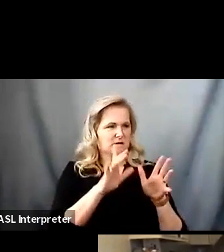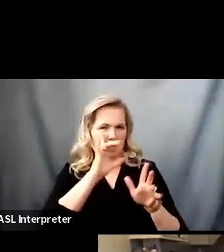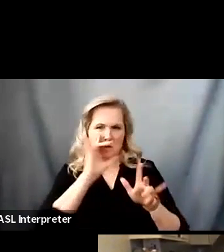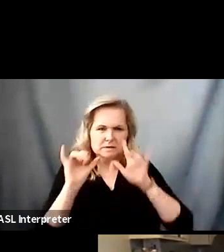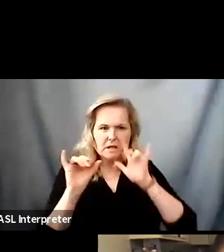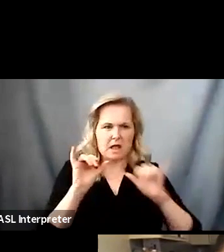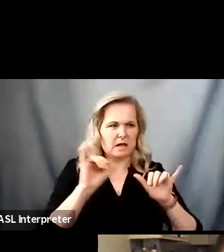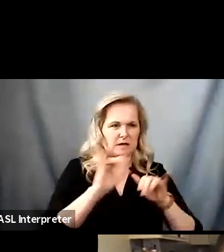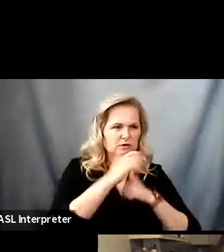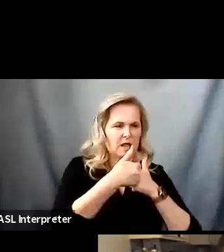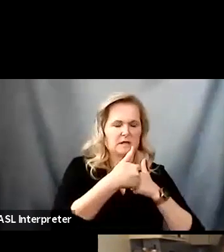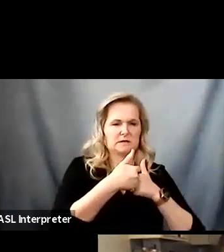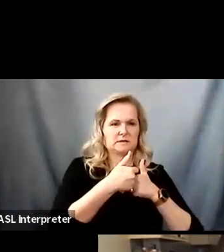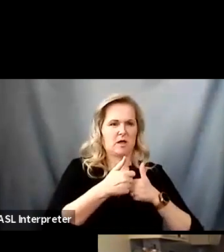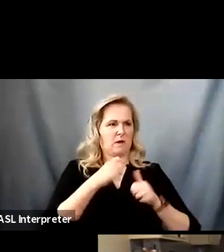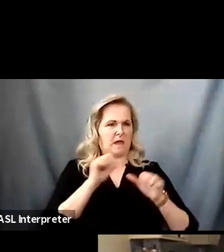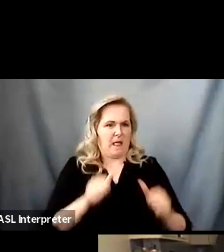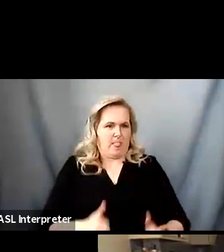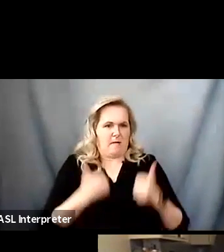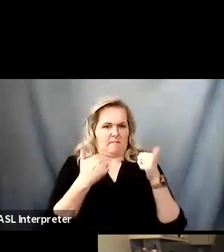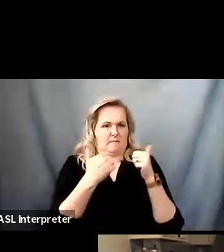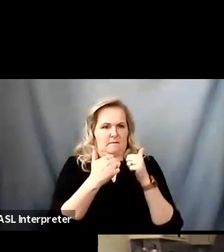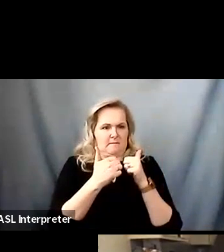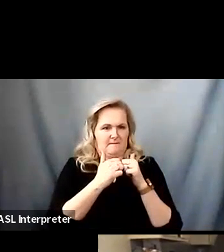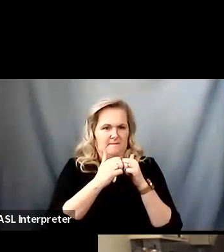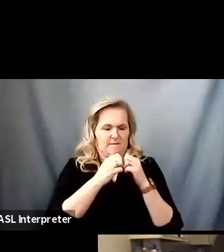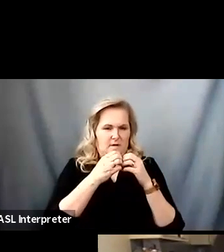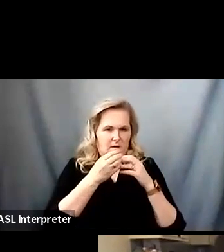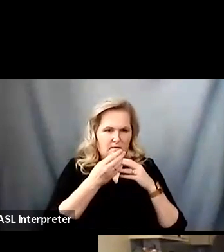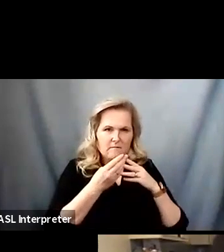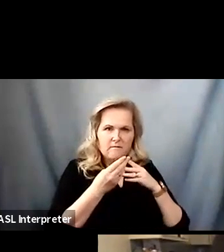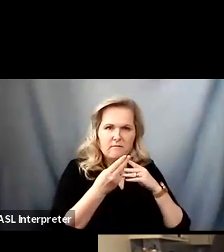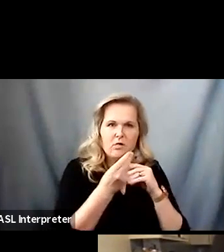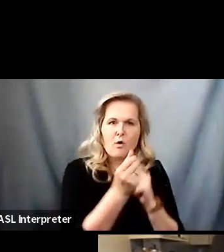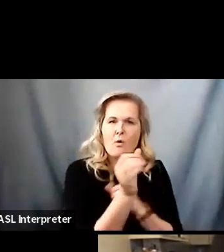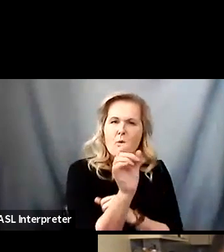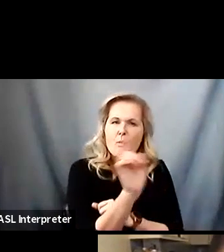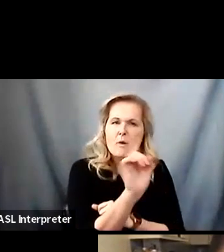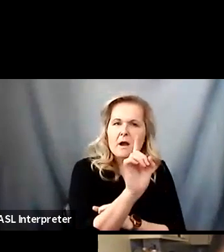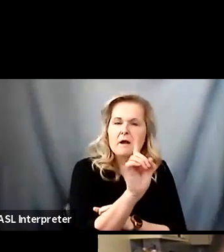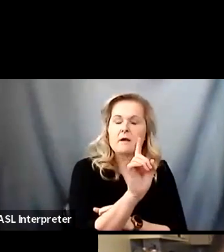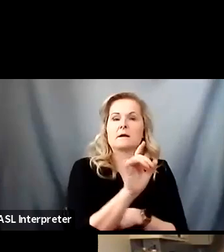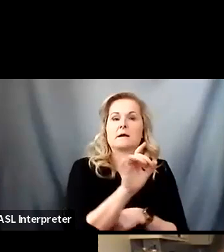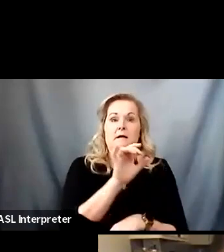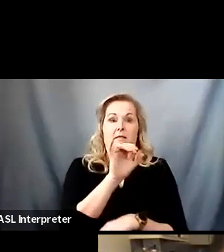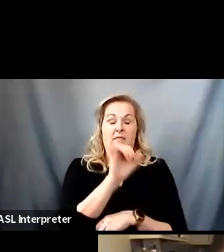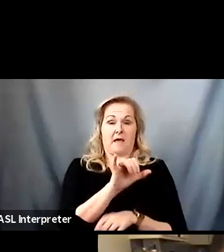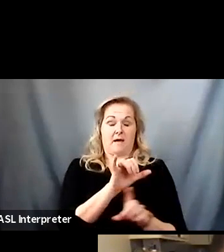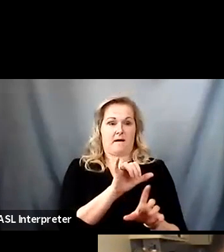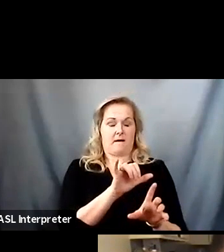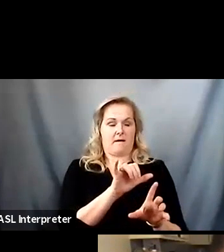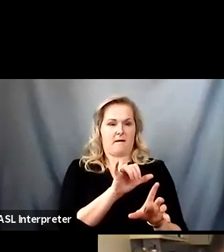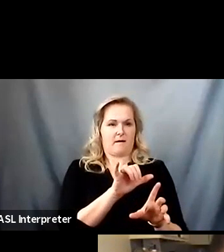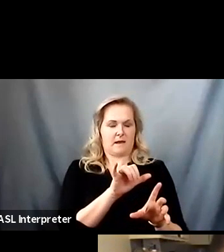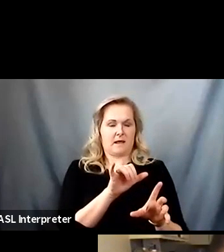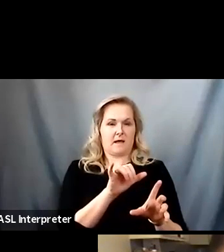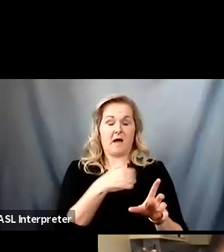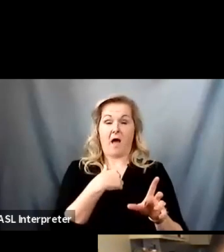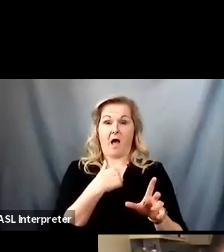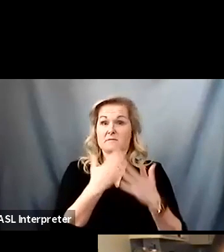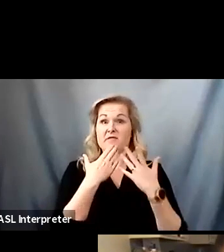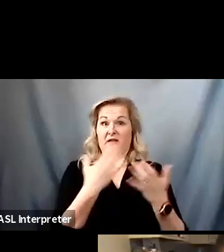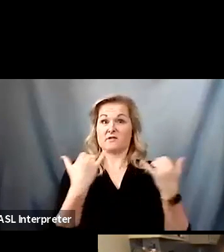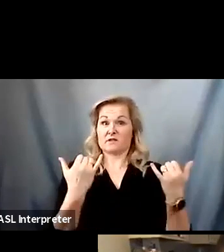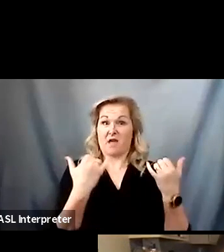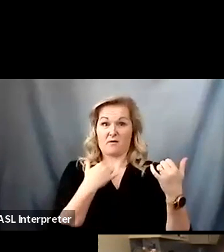where we can live with them and flow with those new things. So that is something that I am grateful to have the opportunity